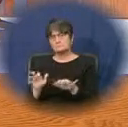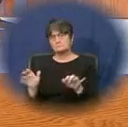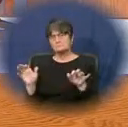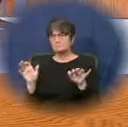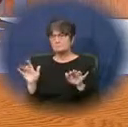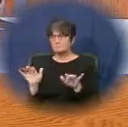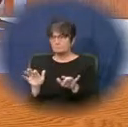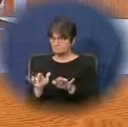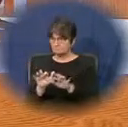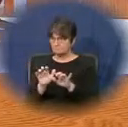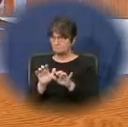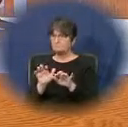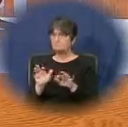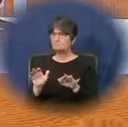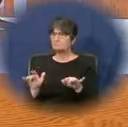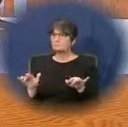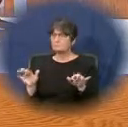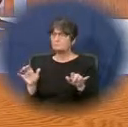Thank you.